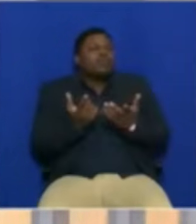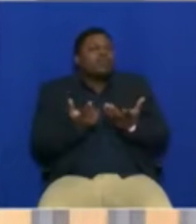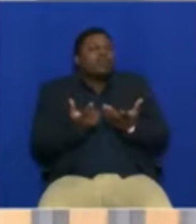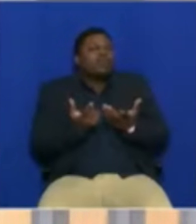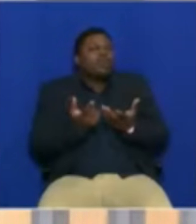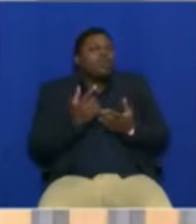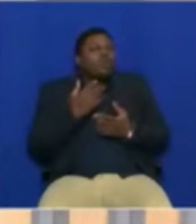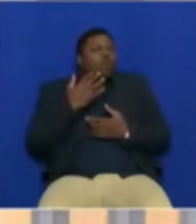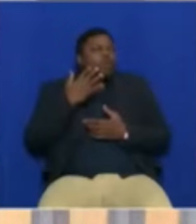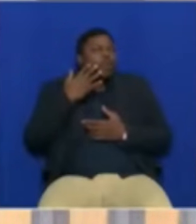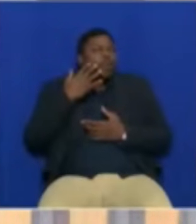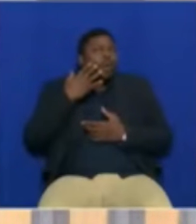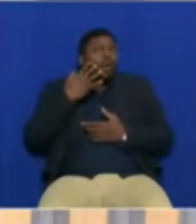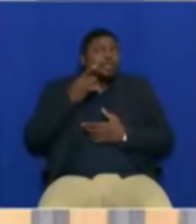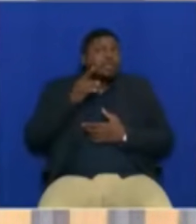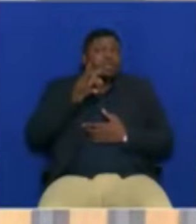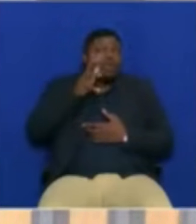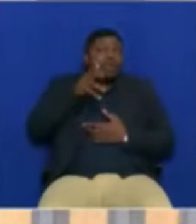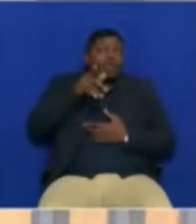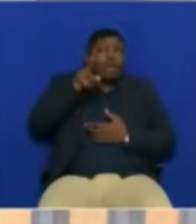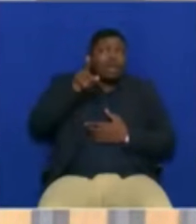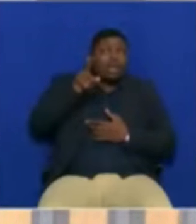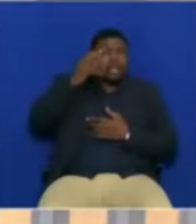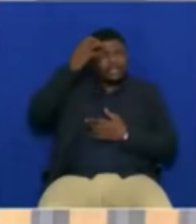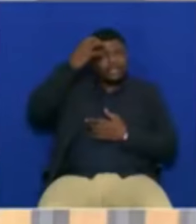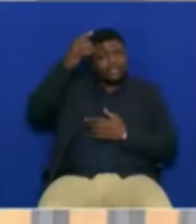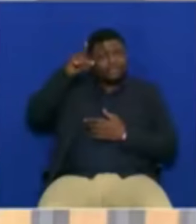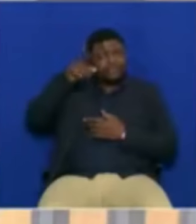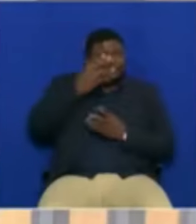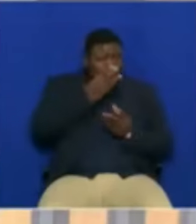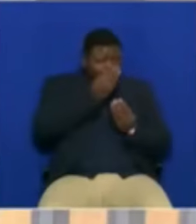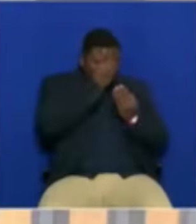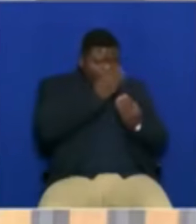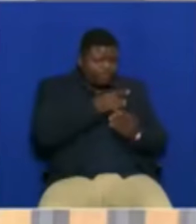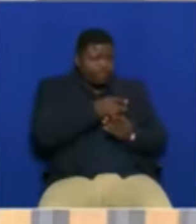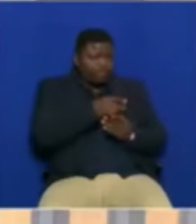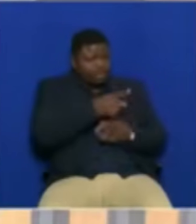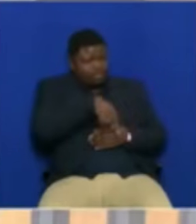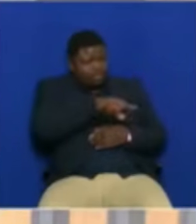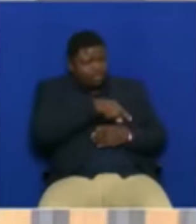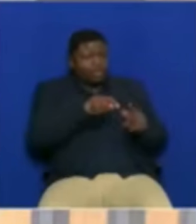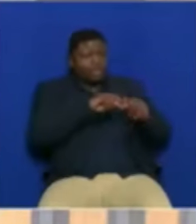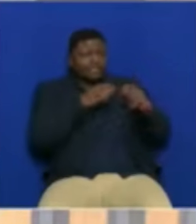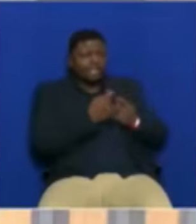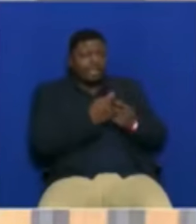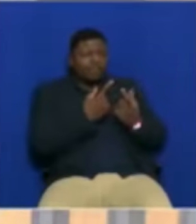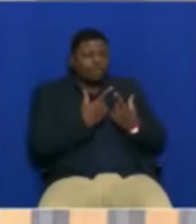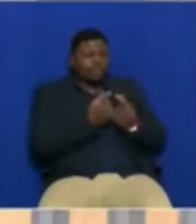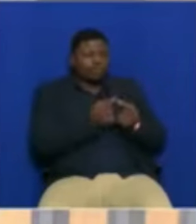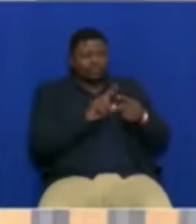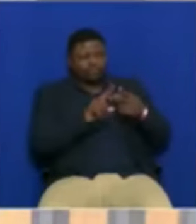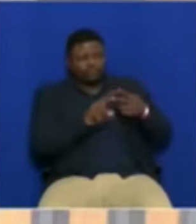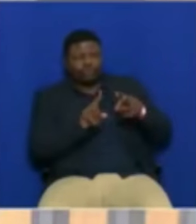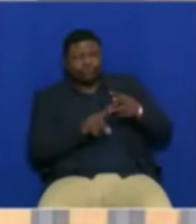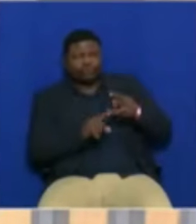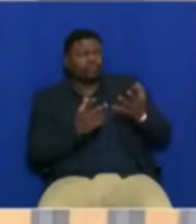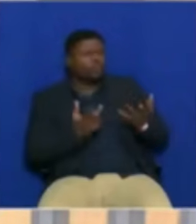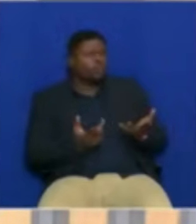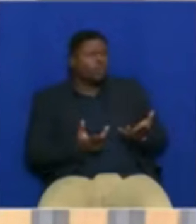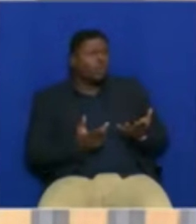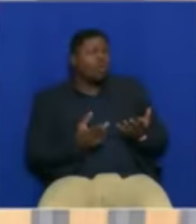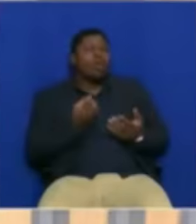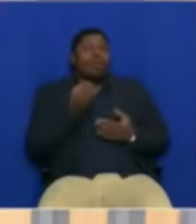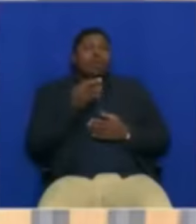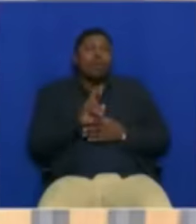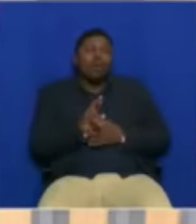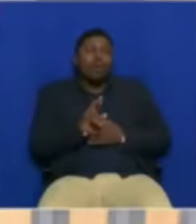investigator would give instructions, and what would the instances be where you would be the one giving instructions to